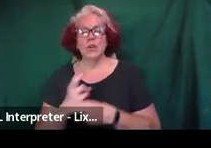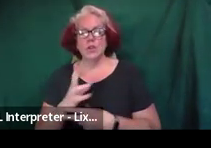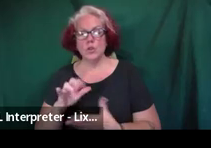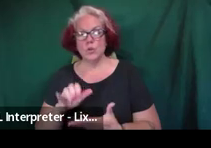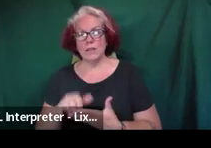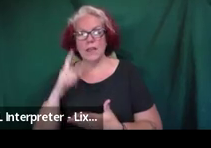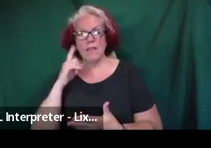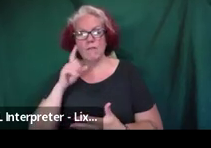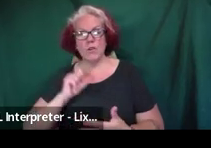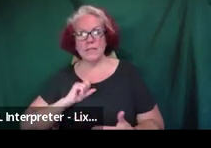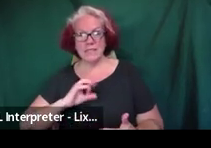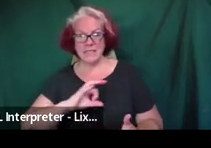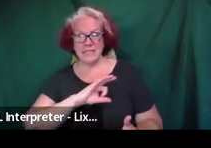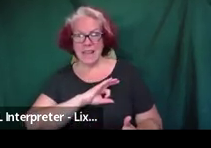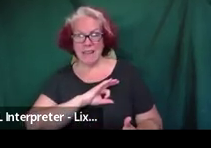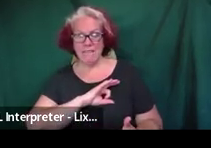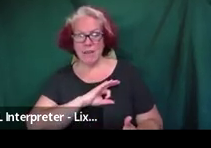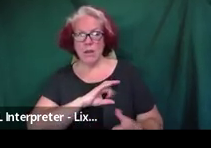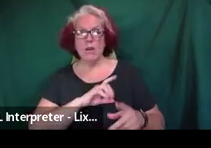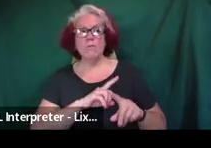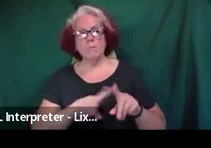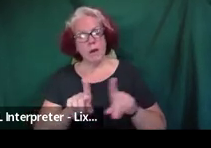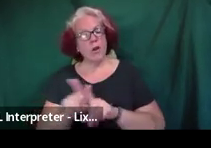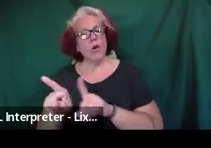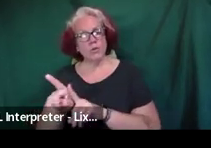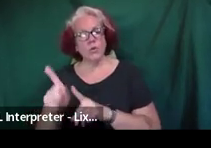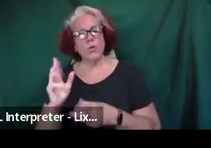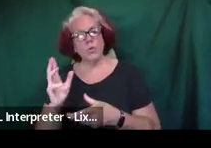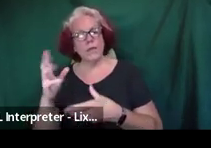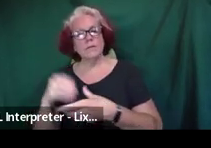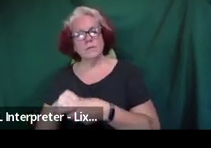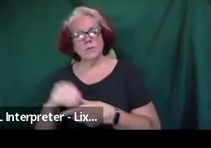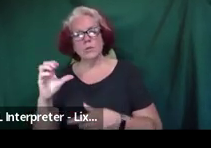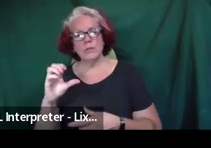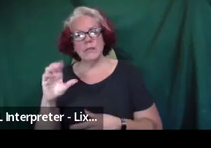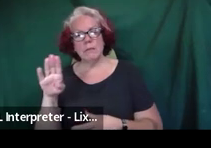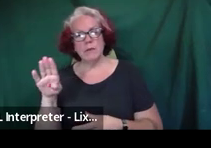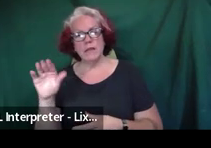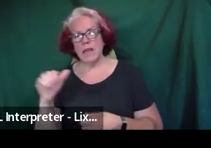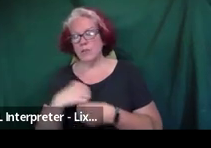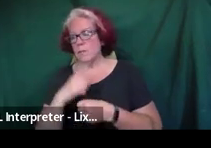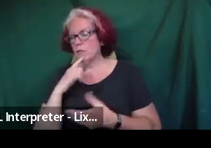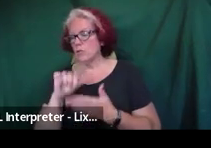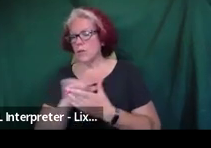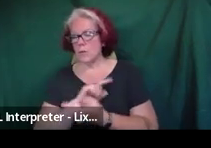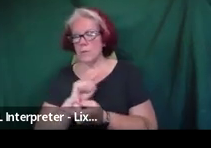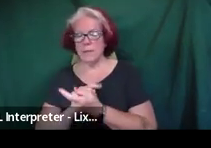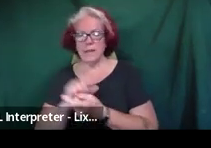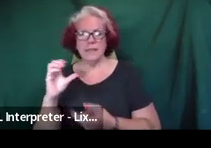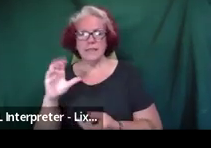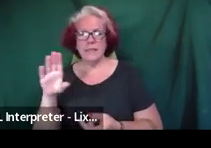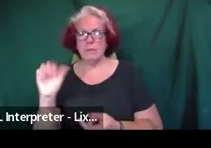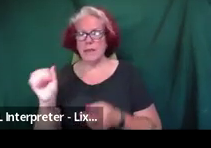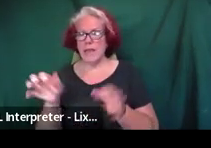for staffing, but that is also incorporated into the CBA, so making sure that we're meeting the CBA language